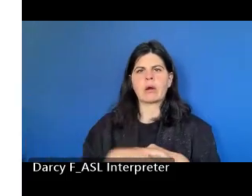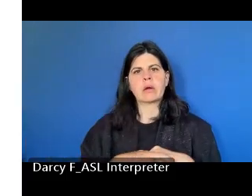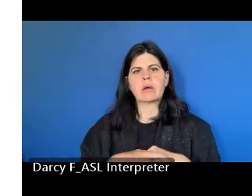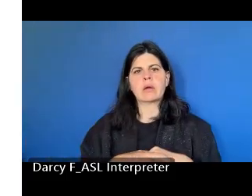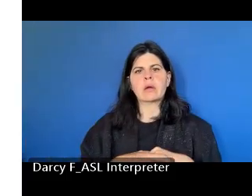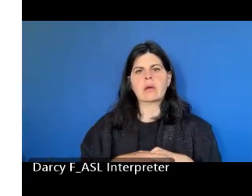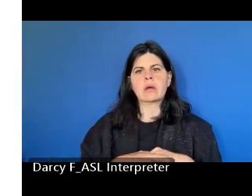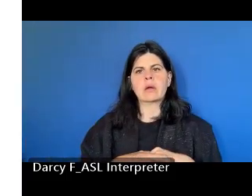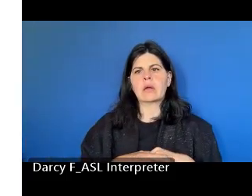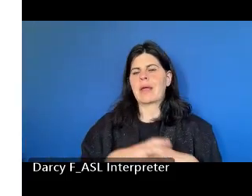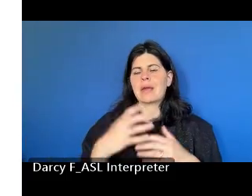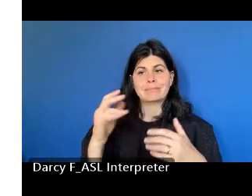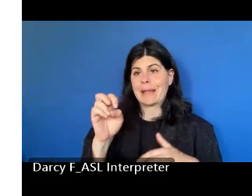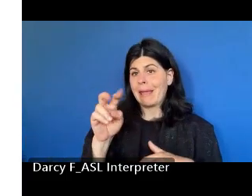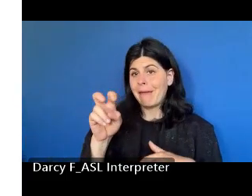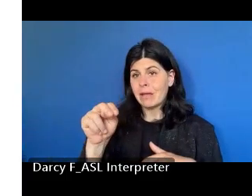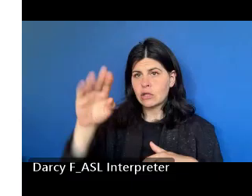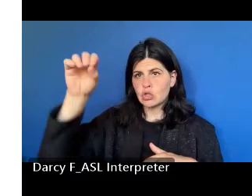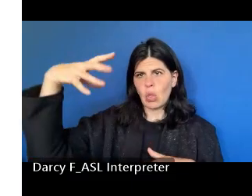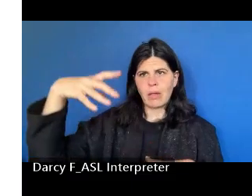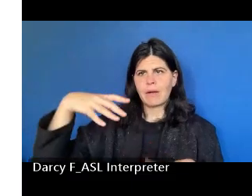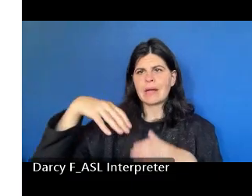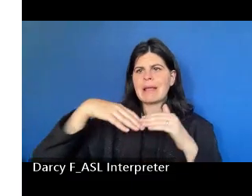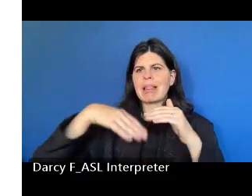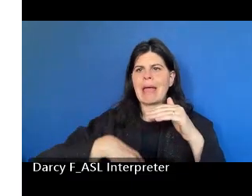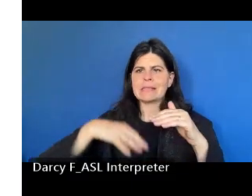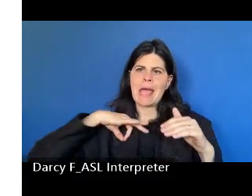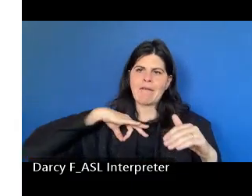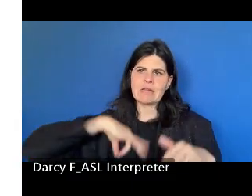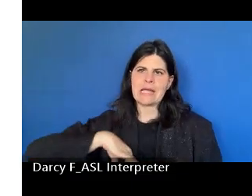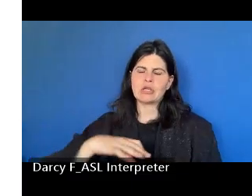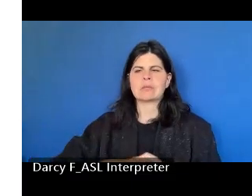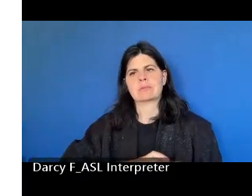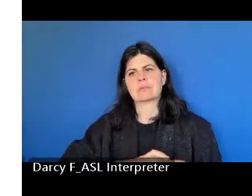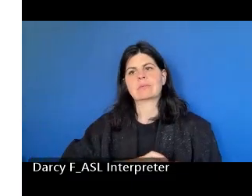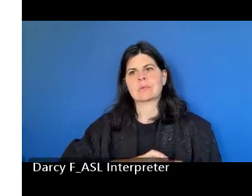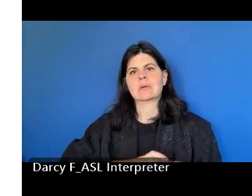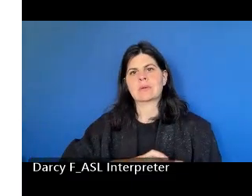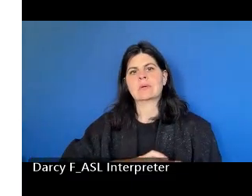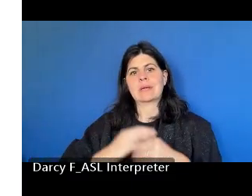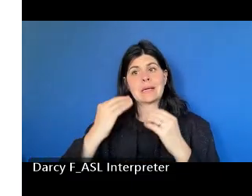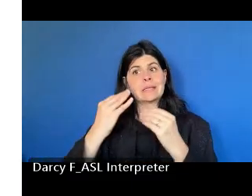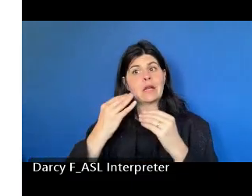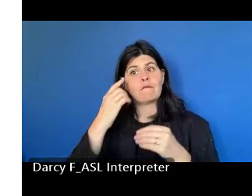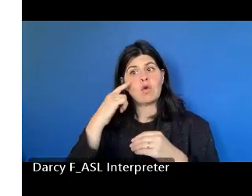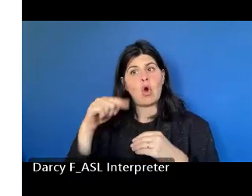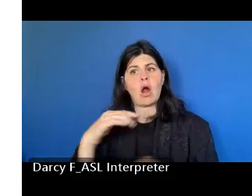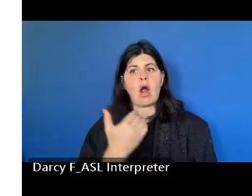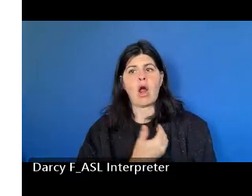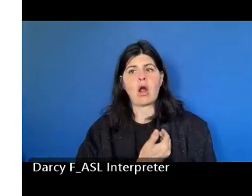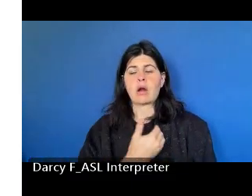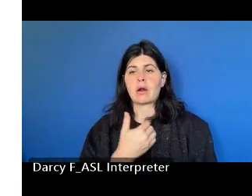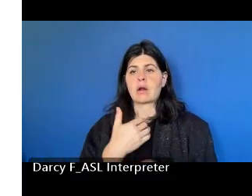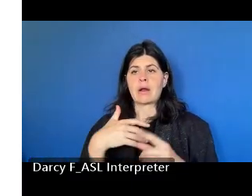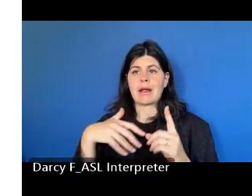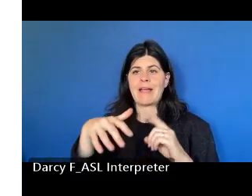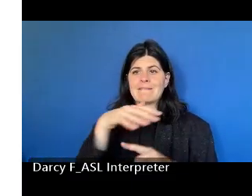where it's becoming less advantageous. Let's consider that to our environment. And let's